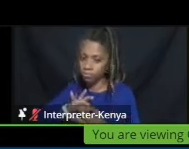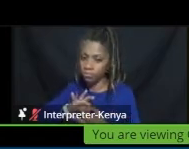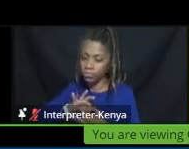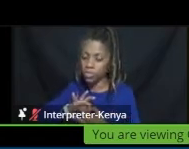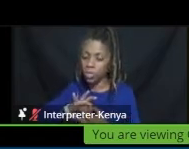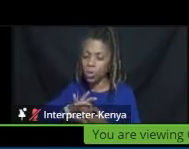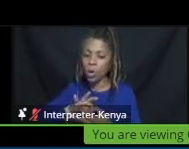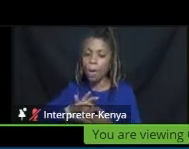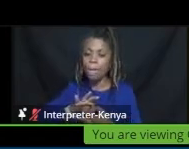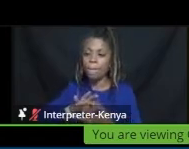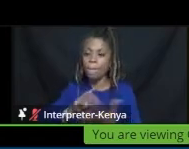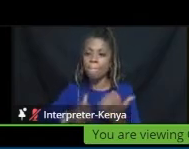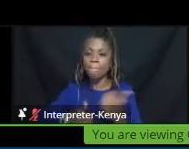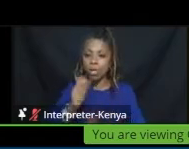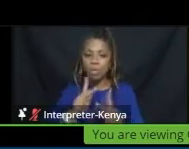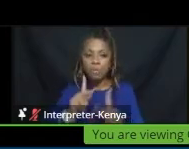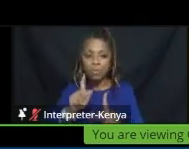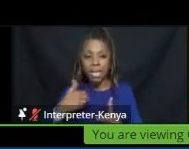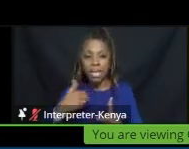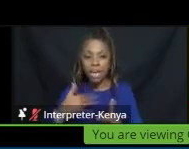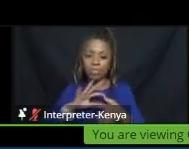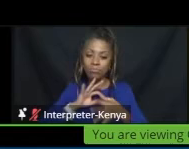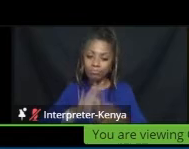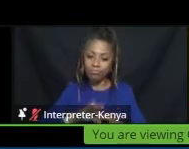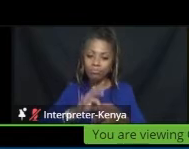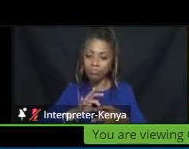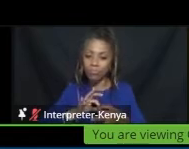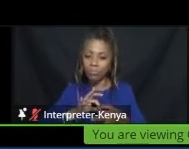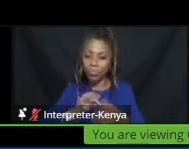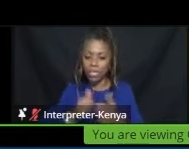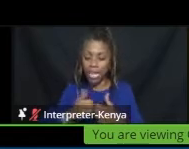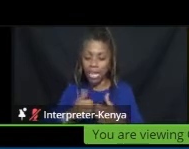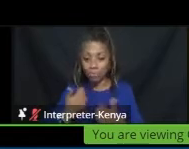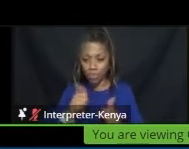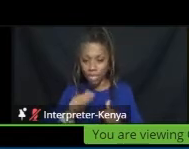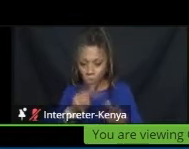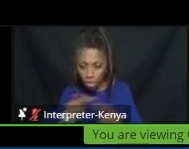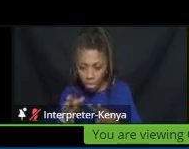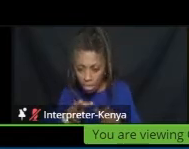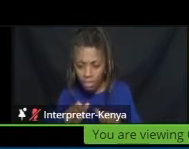so I'm trying to read, because some of them I know are amazing.